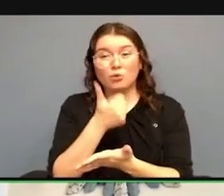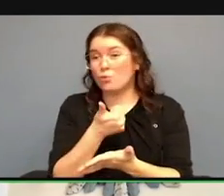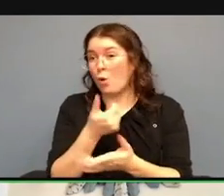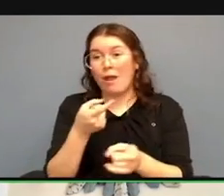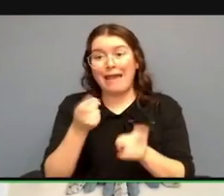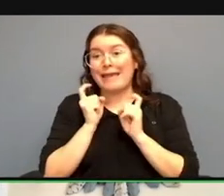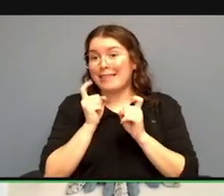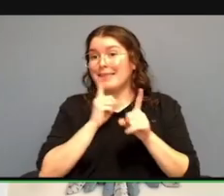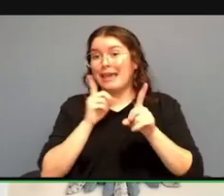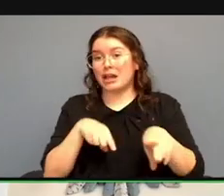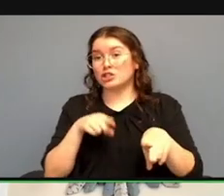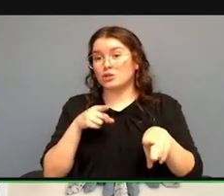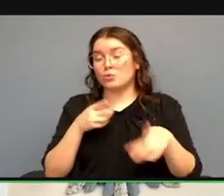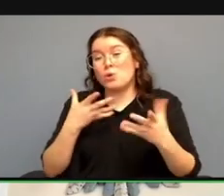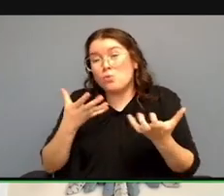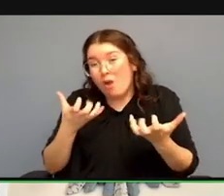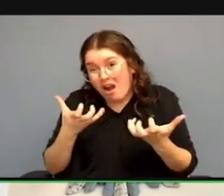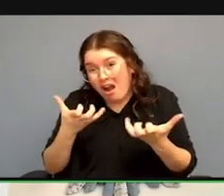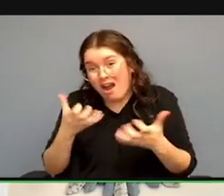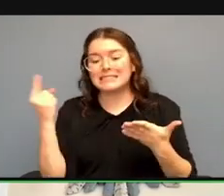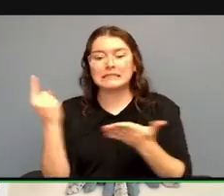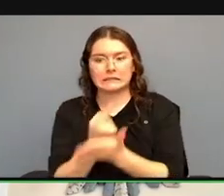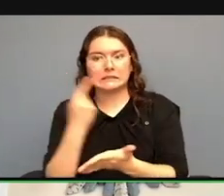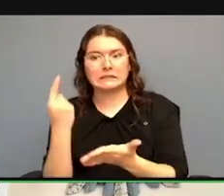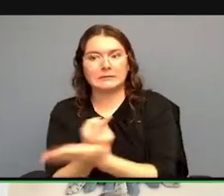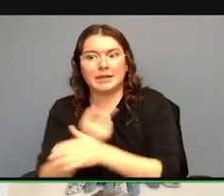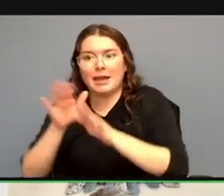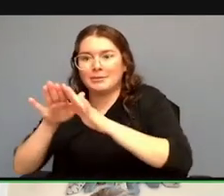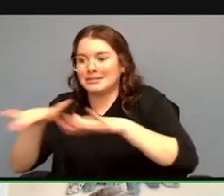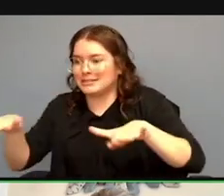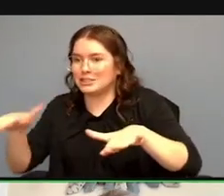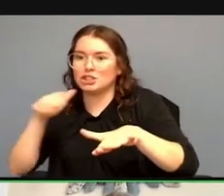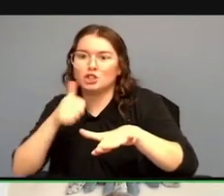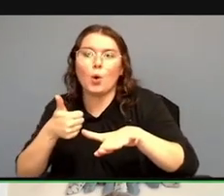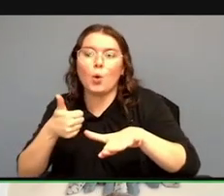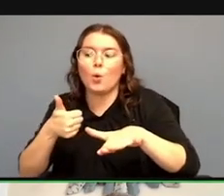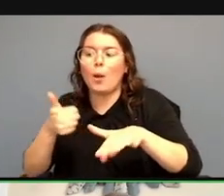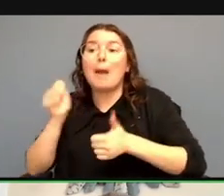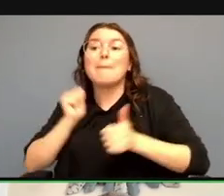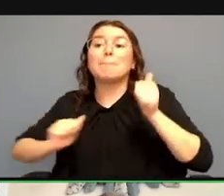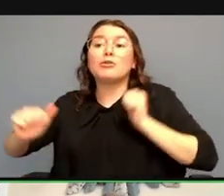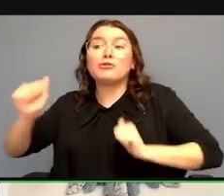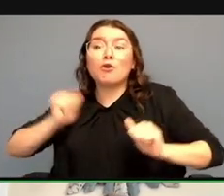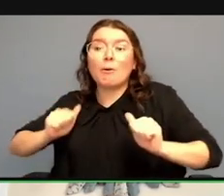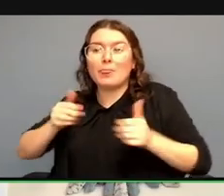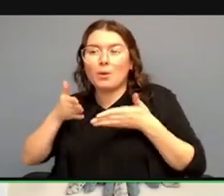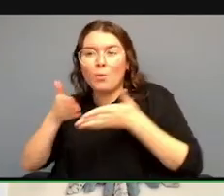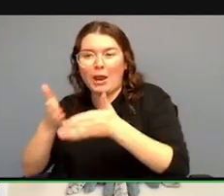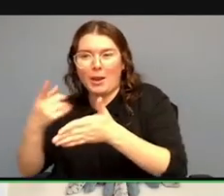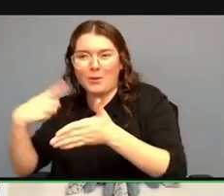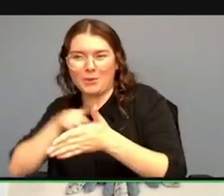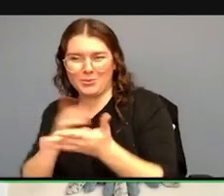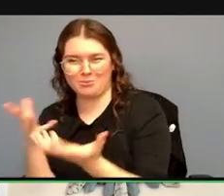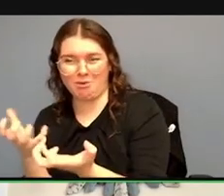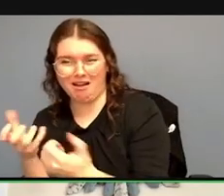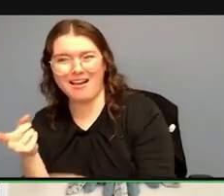that we want. Sometimes kids don't perform the way we want them to. And